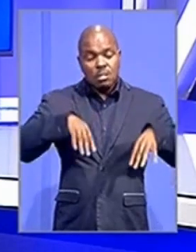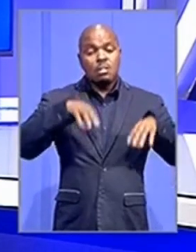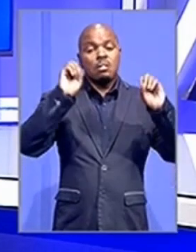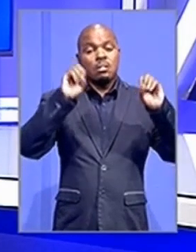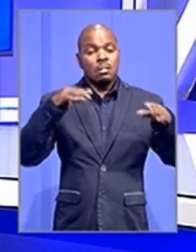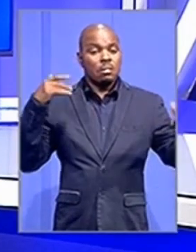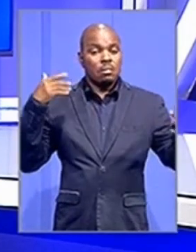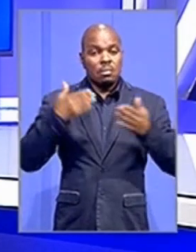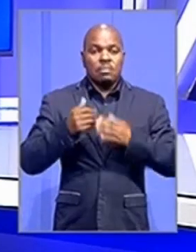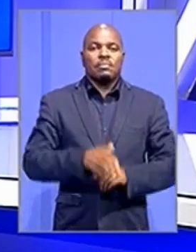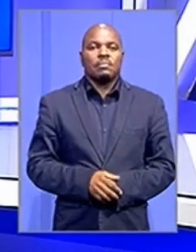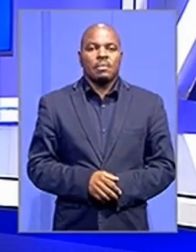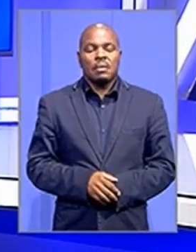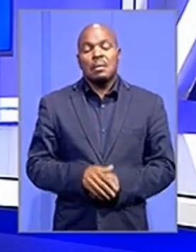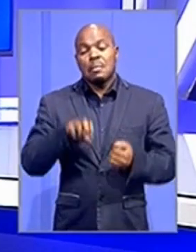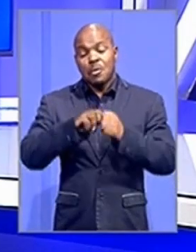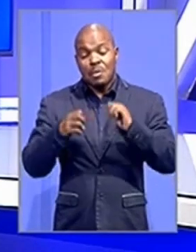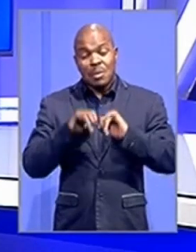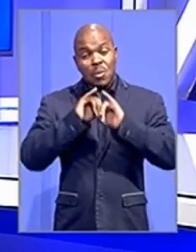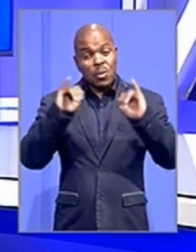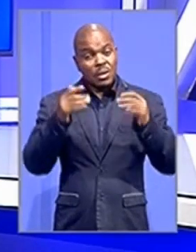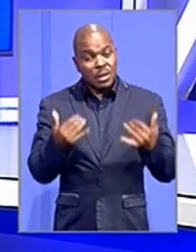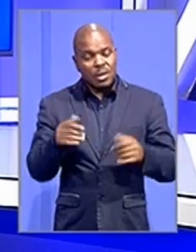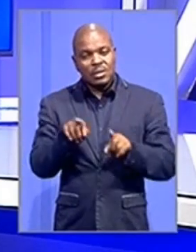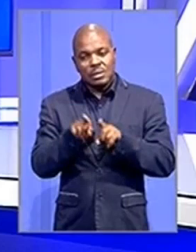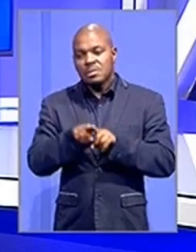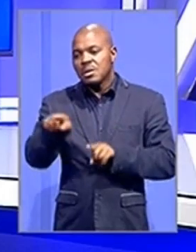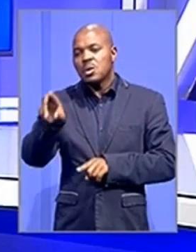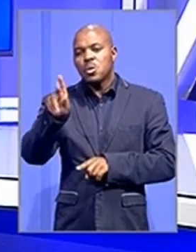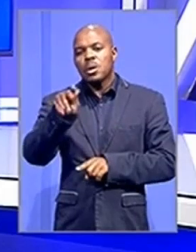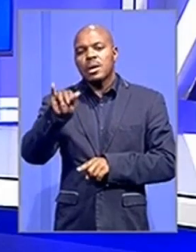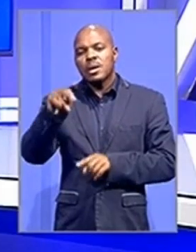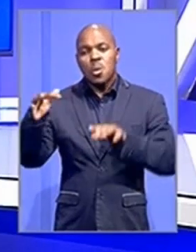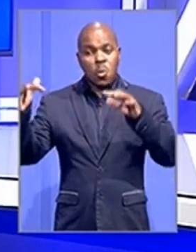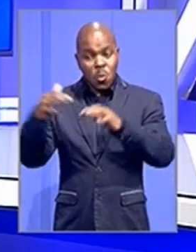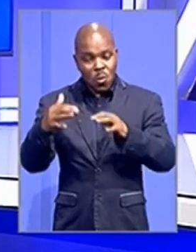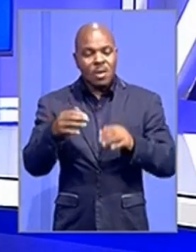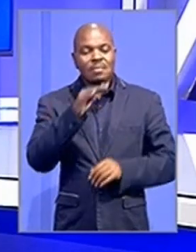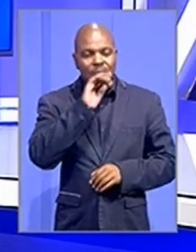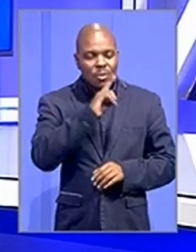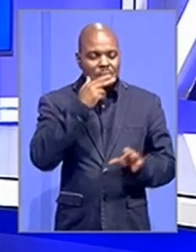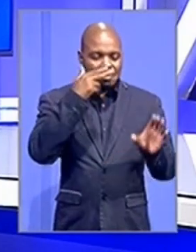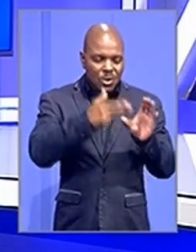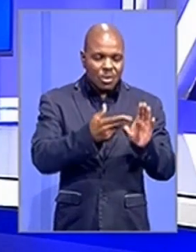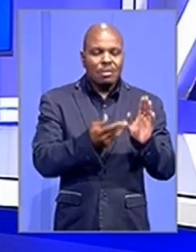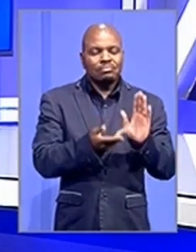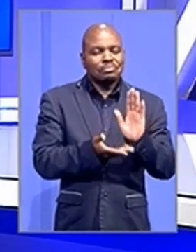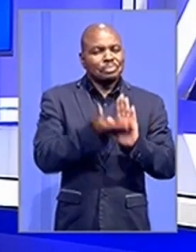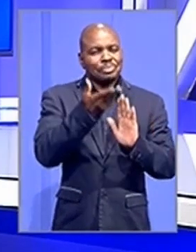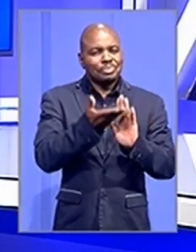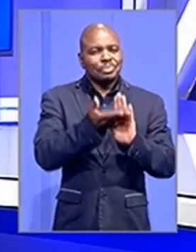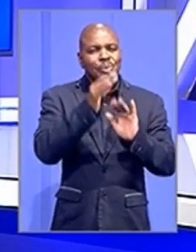ga mohlagase ntwa ye e tswela go pele ka Ukraine le yona e gakaditse ditlhohlo tsa theko ya godimo ya oli